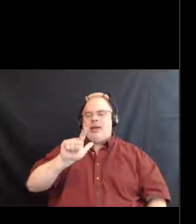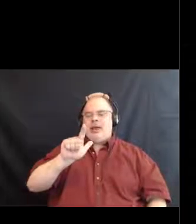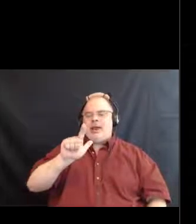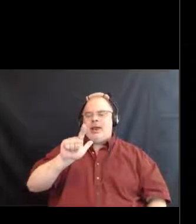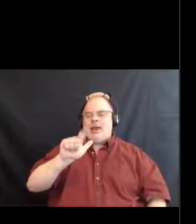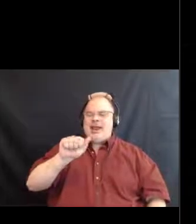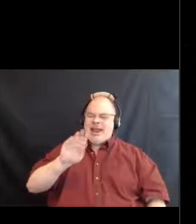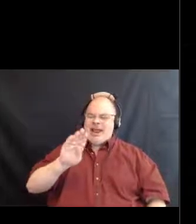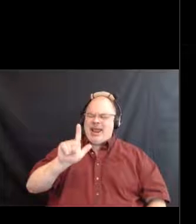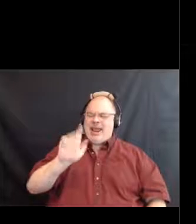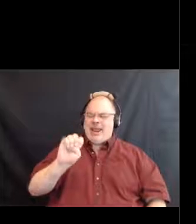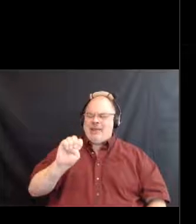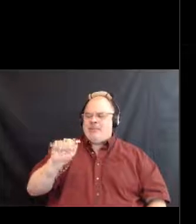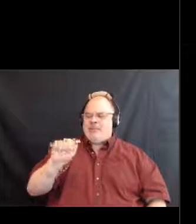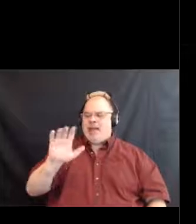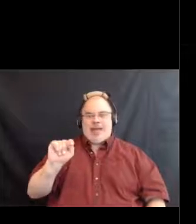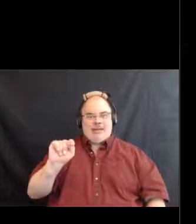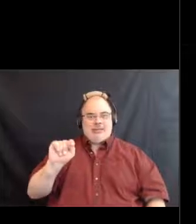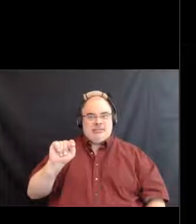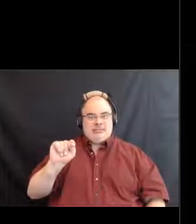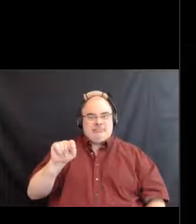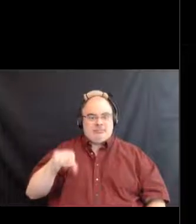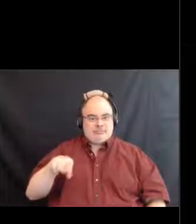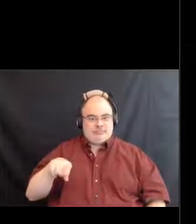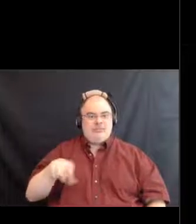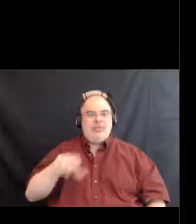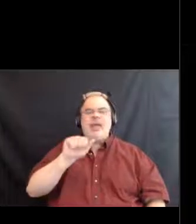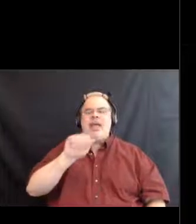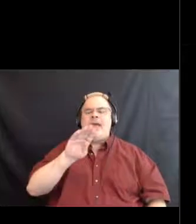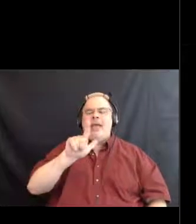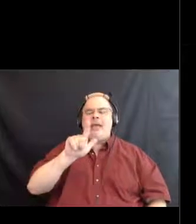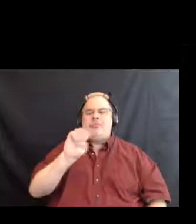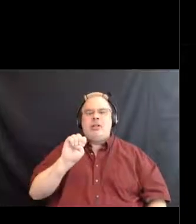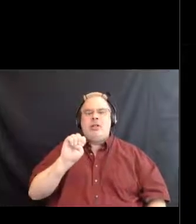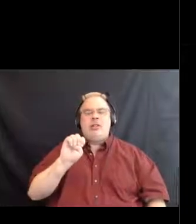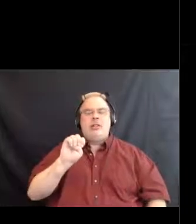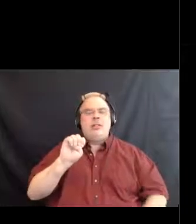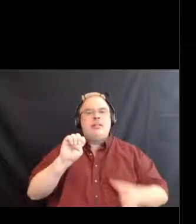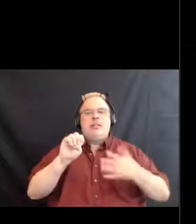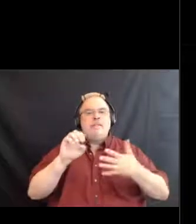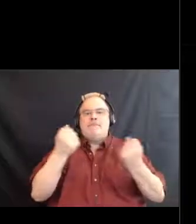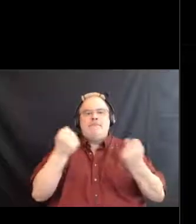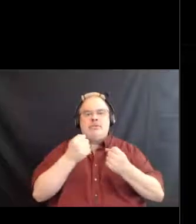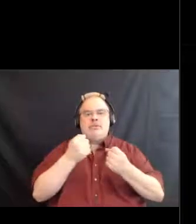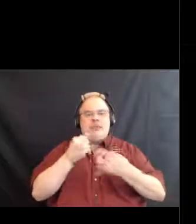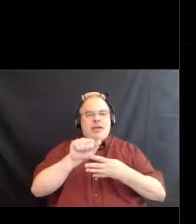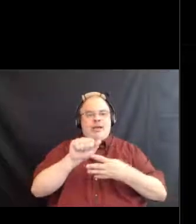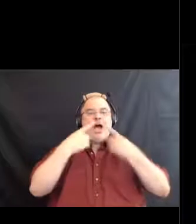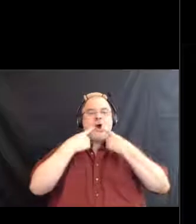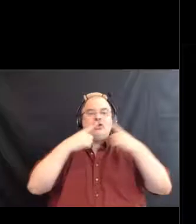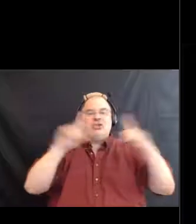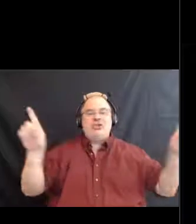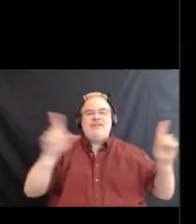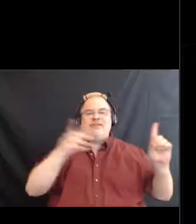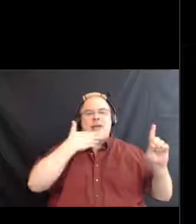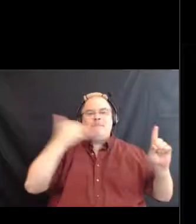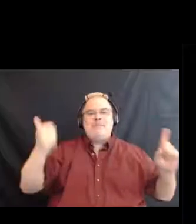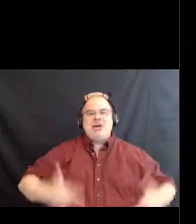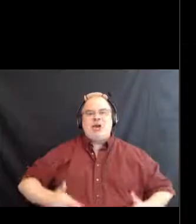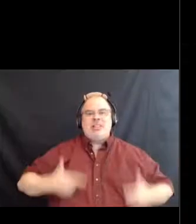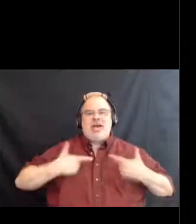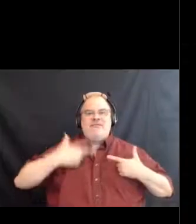created ABLE accounts. Now, ABLE stands for Achieving a Better Life Experience and is better known as the ABLE Act.